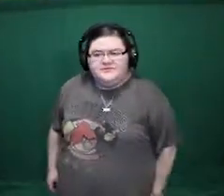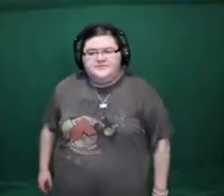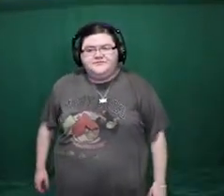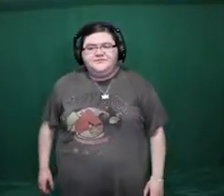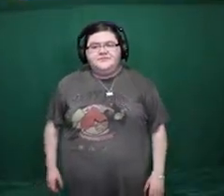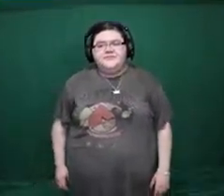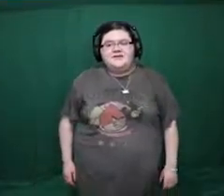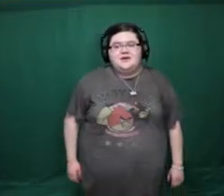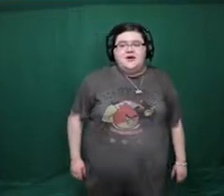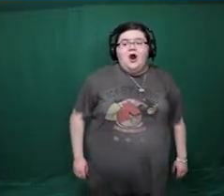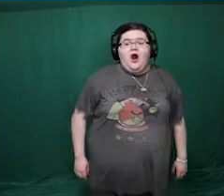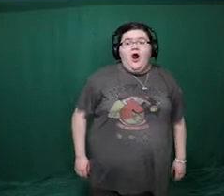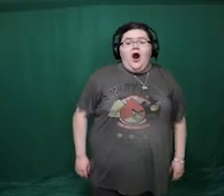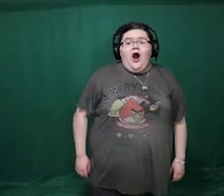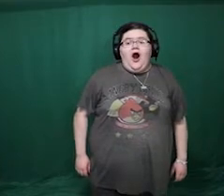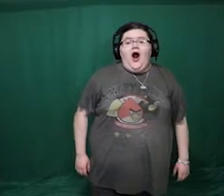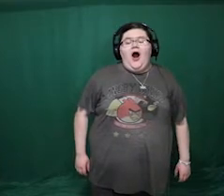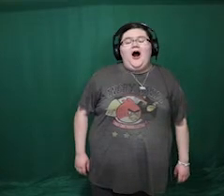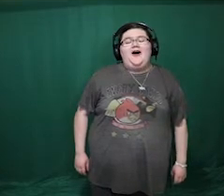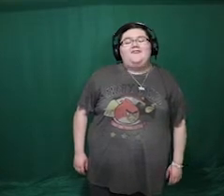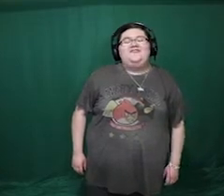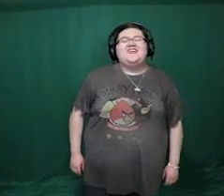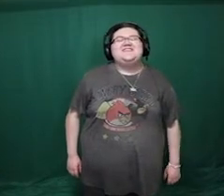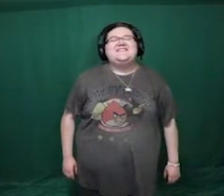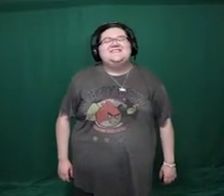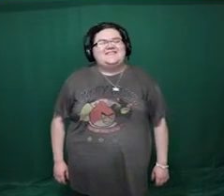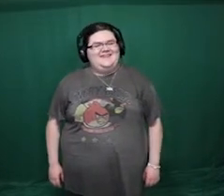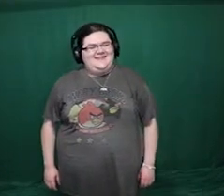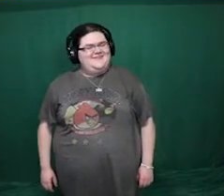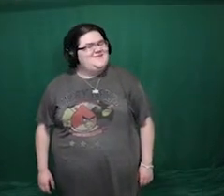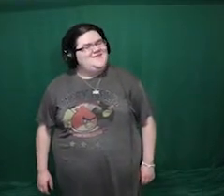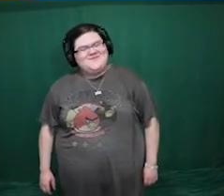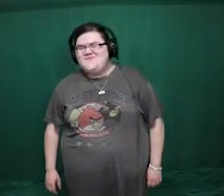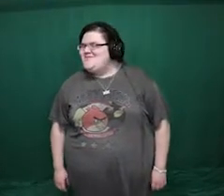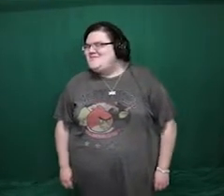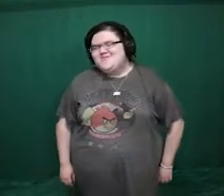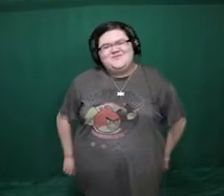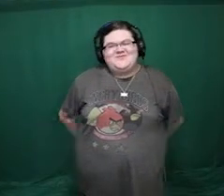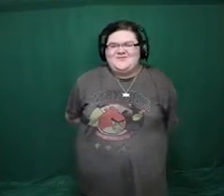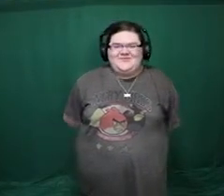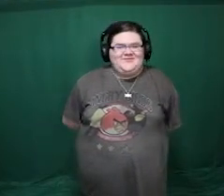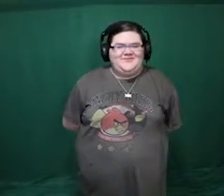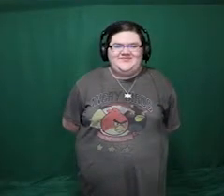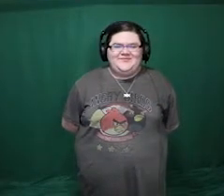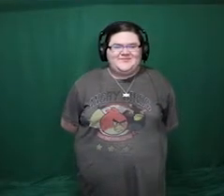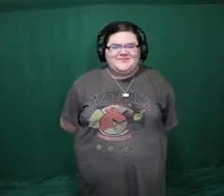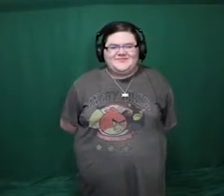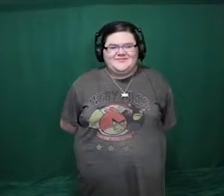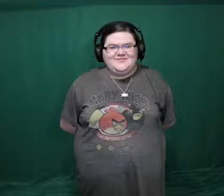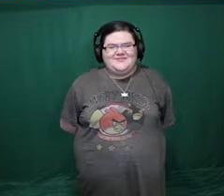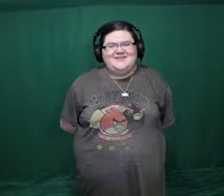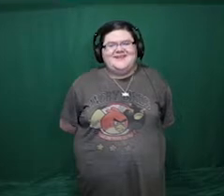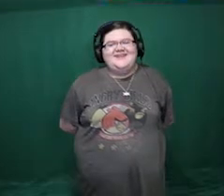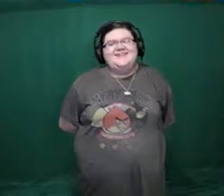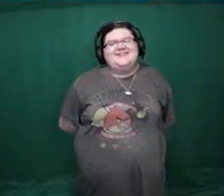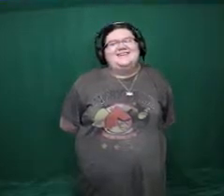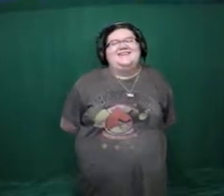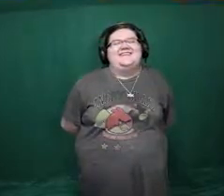god, 32, 33, 34. Ah! Oh, big dude. Qualify. Shut up, mate. It's a fucking. I ain't getting it,